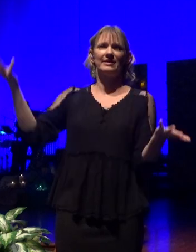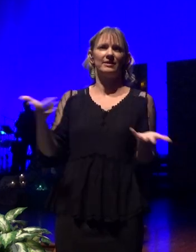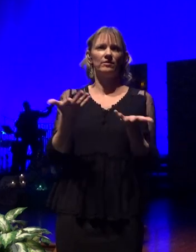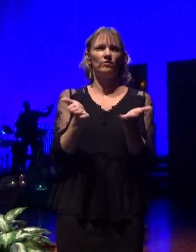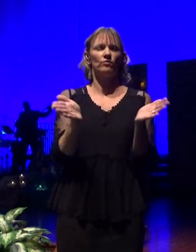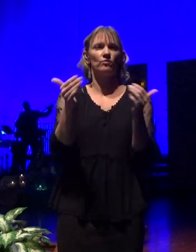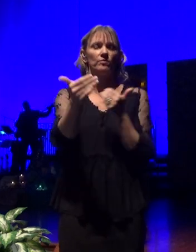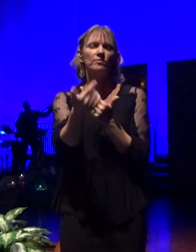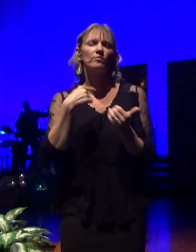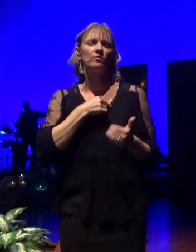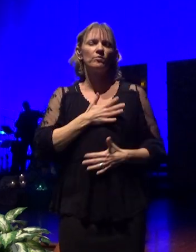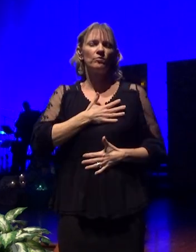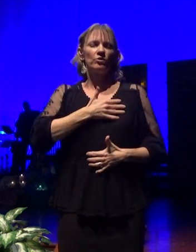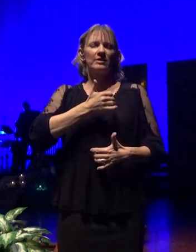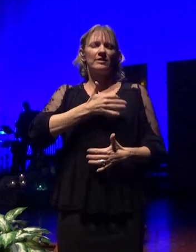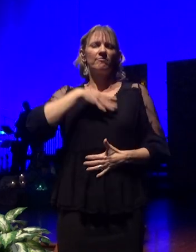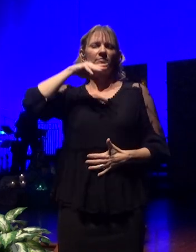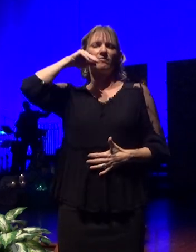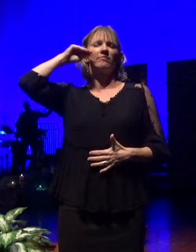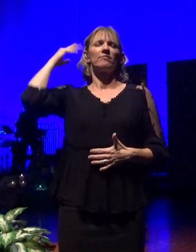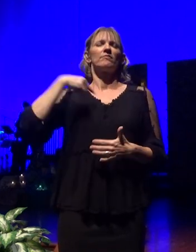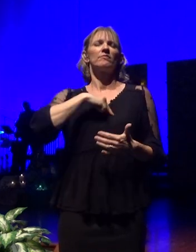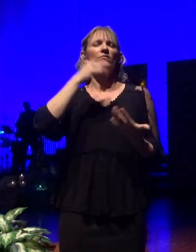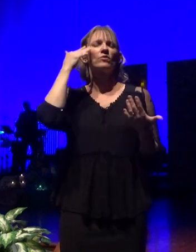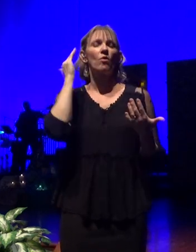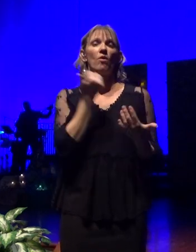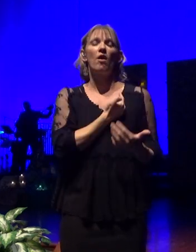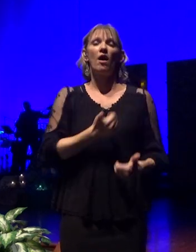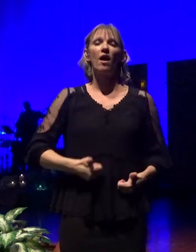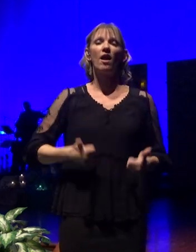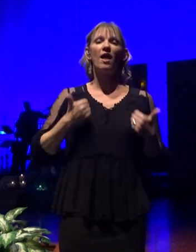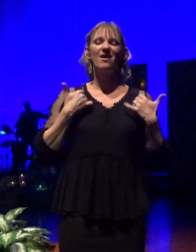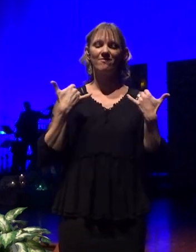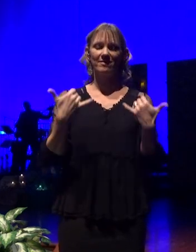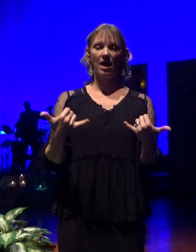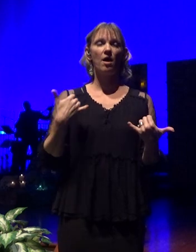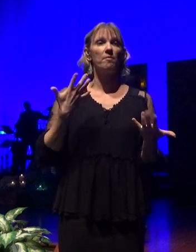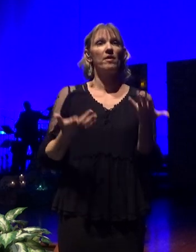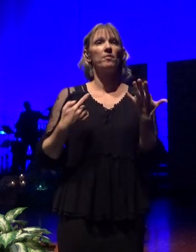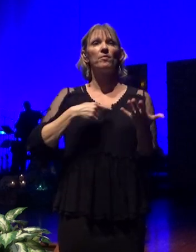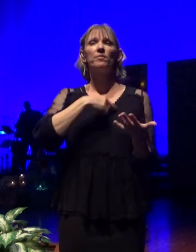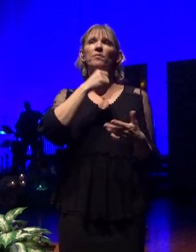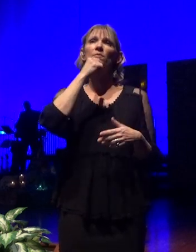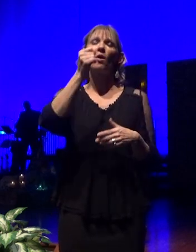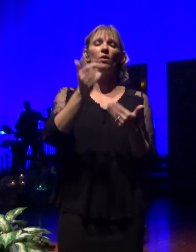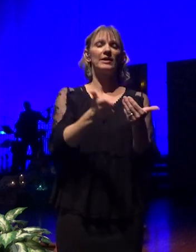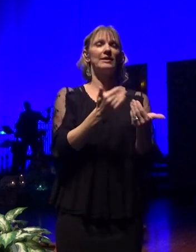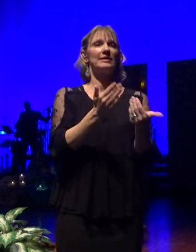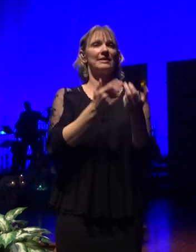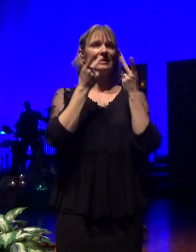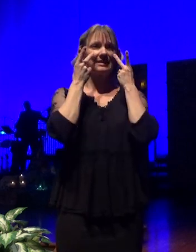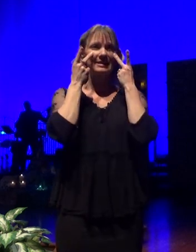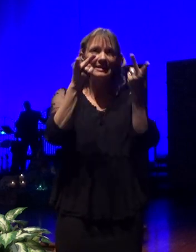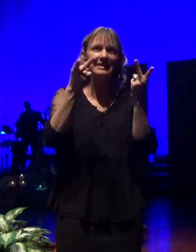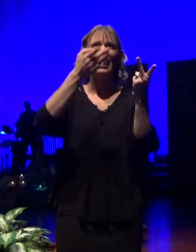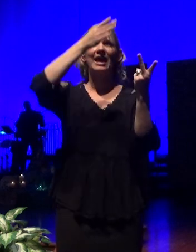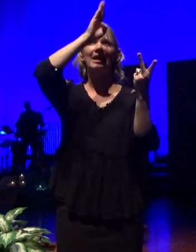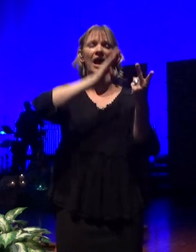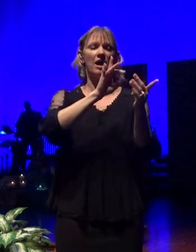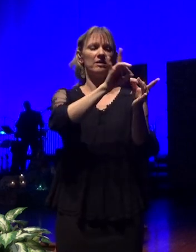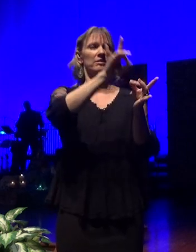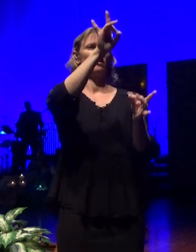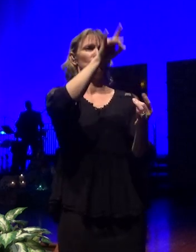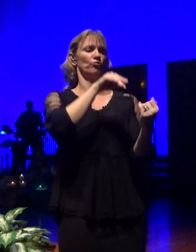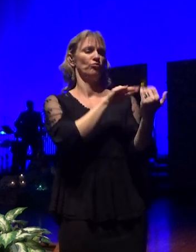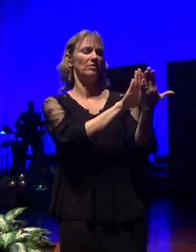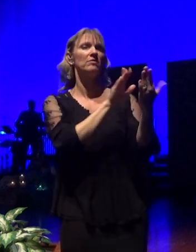we know that even though in our life right now, we may not as easily see the presence of God. We recognize